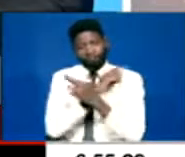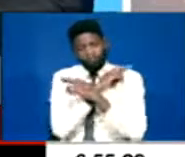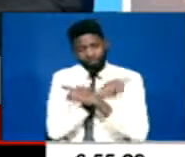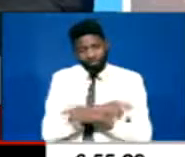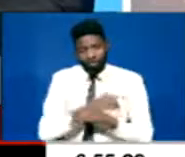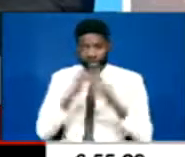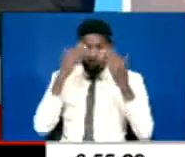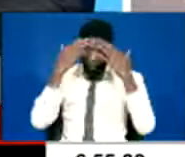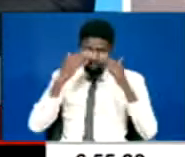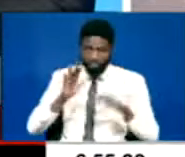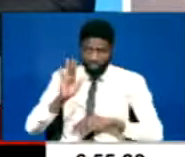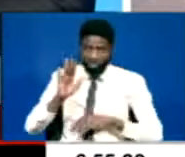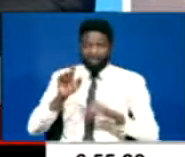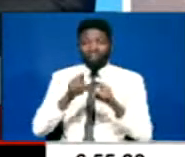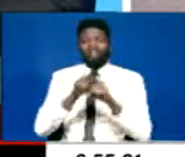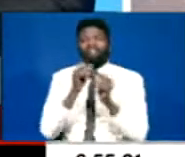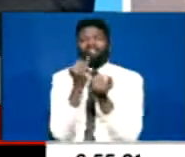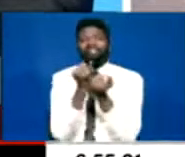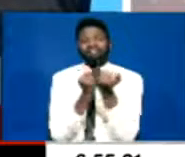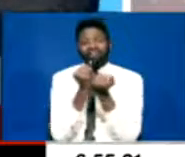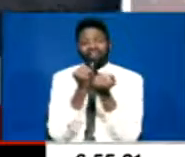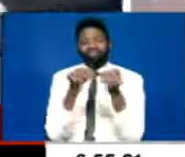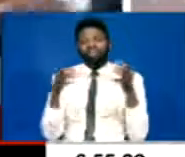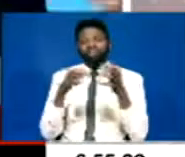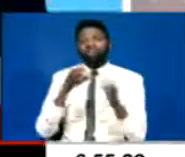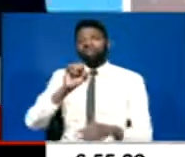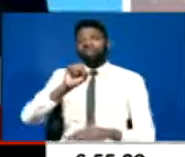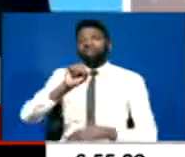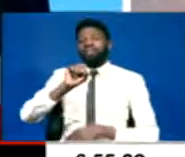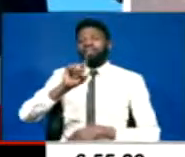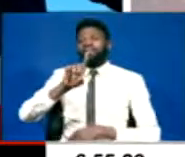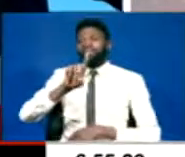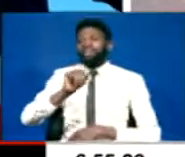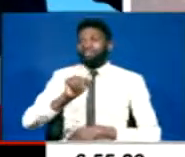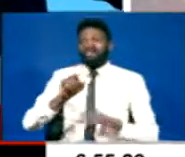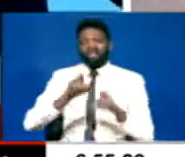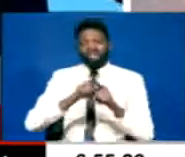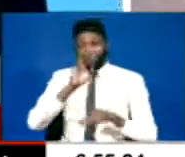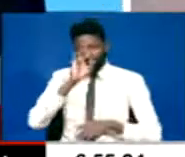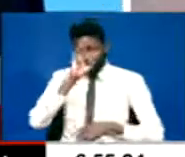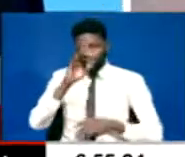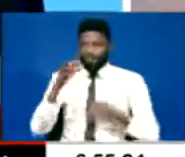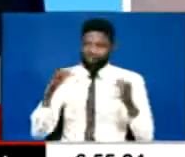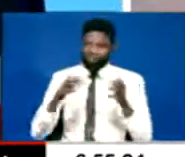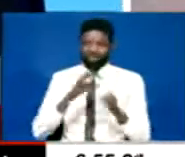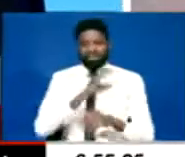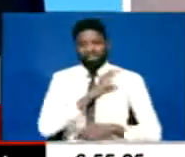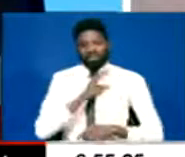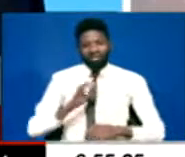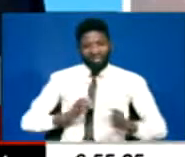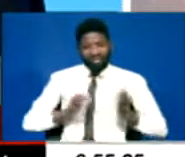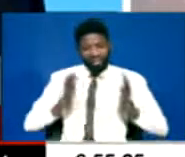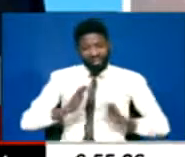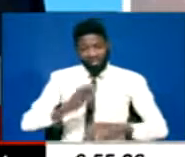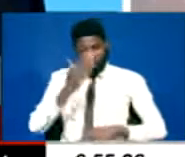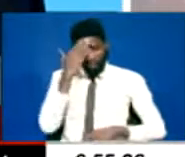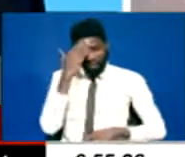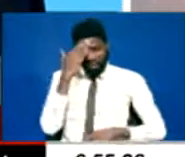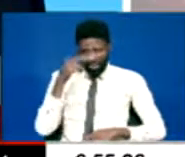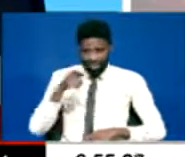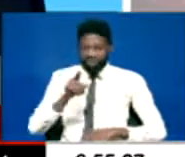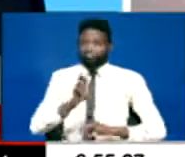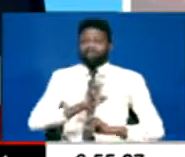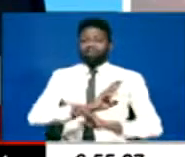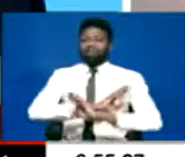the Seventh-day Adventist fraternity, and on Sunday for Christians. So Monday kikuja, you are all set to get